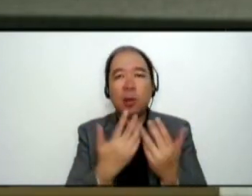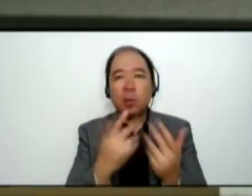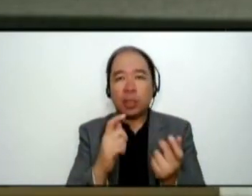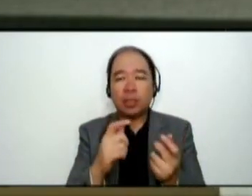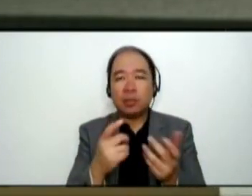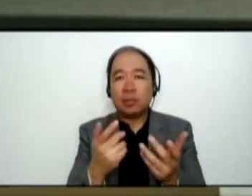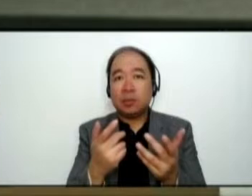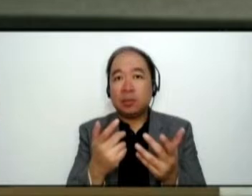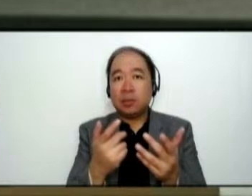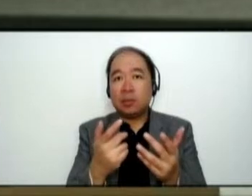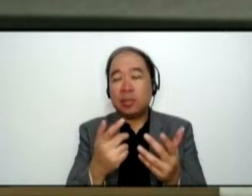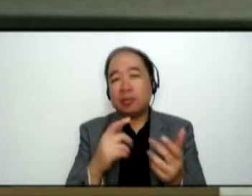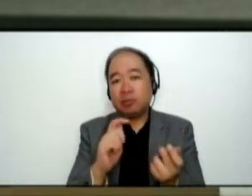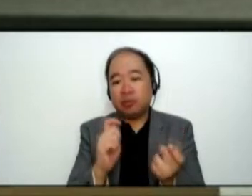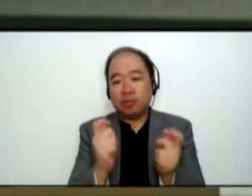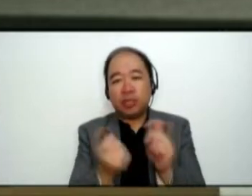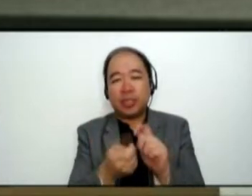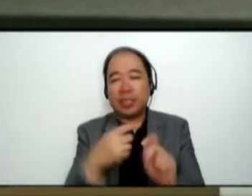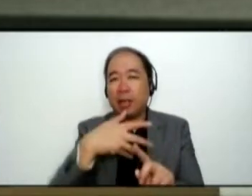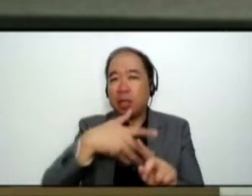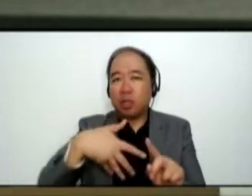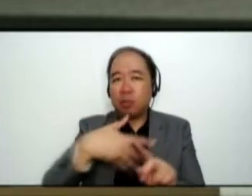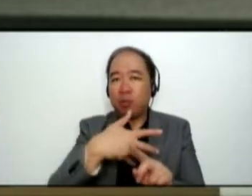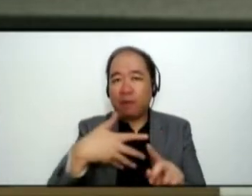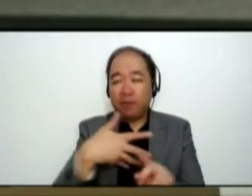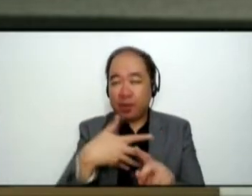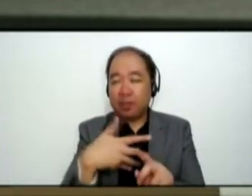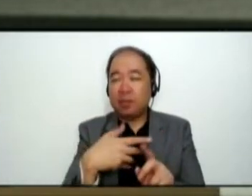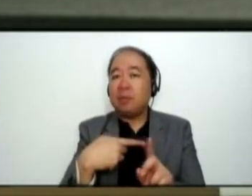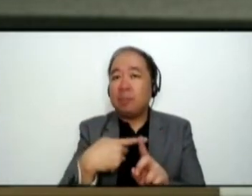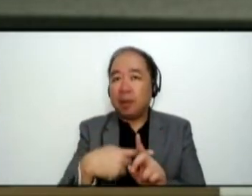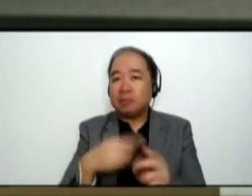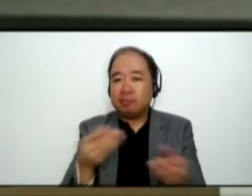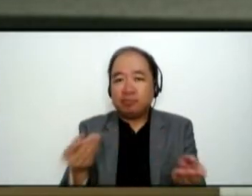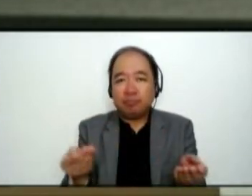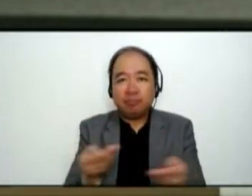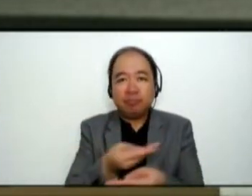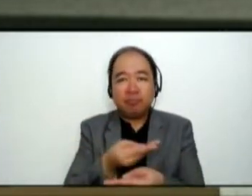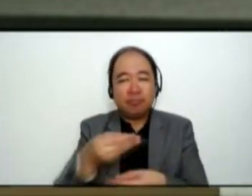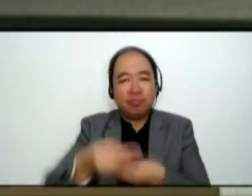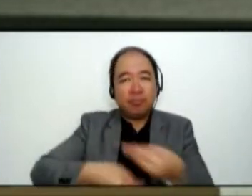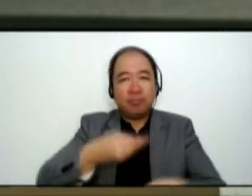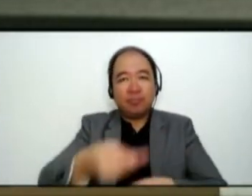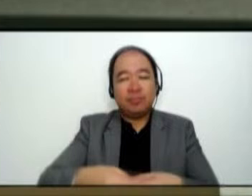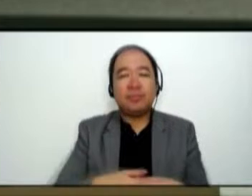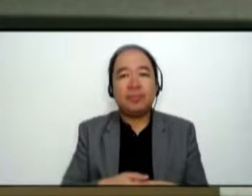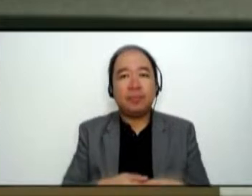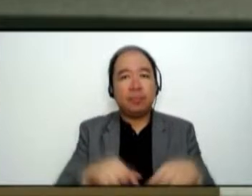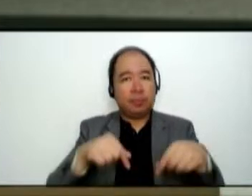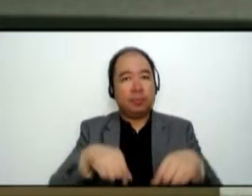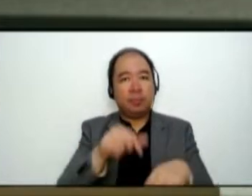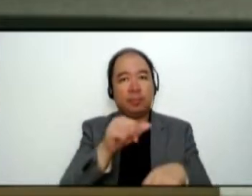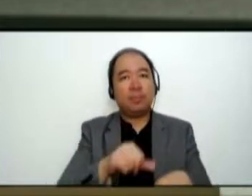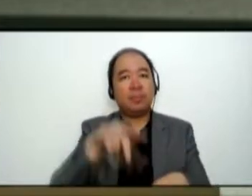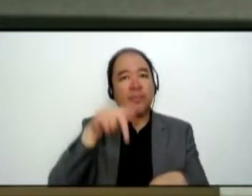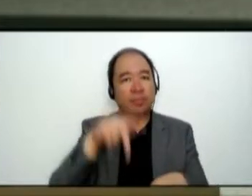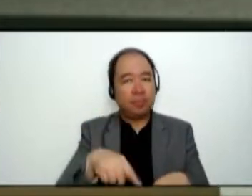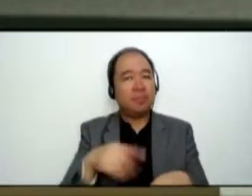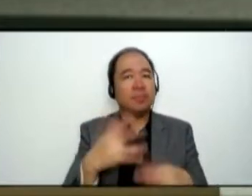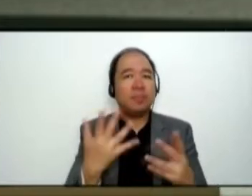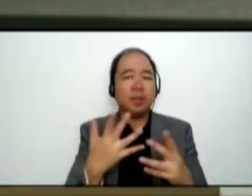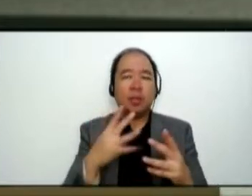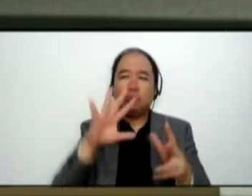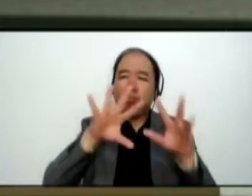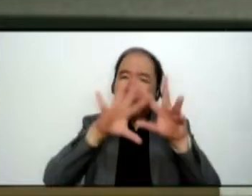relations in Asia and the Pacific. This region is home for nearly 2/3 of the world's population. It